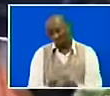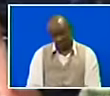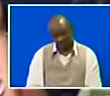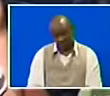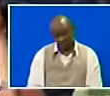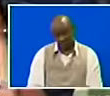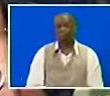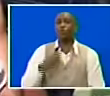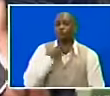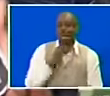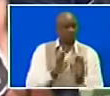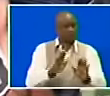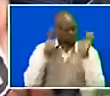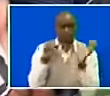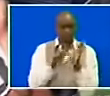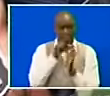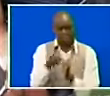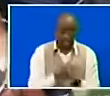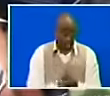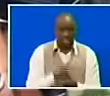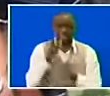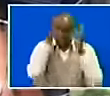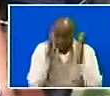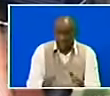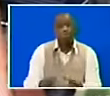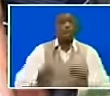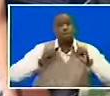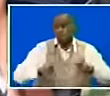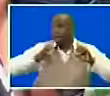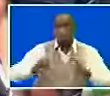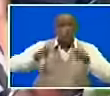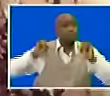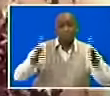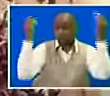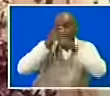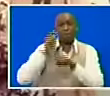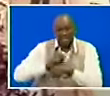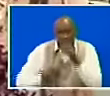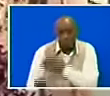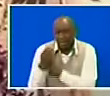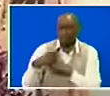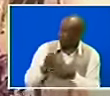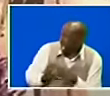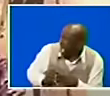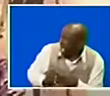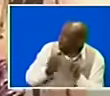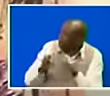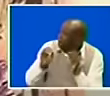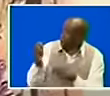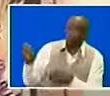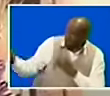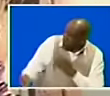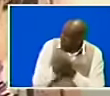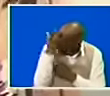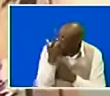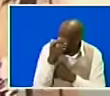To avoid raising alarm, Samson played loud music in the room throughout the night, but in the morning it attracted curiosity. It is said that he